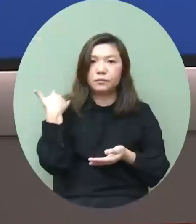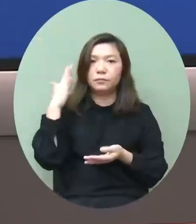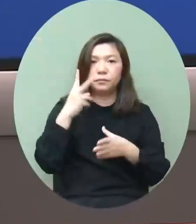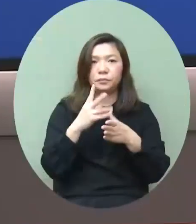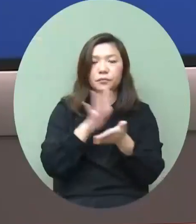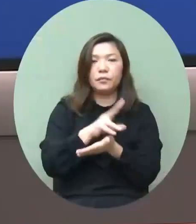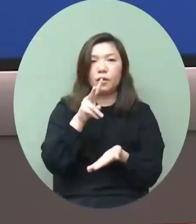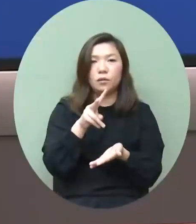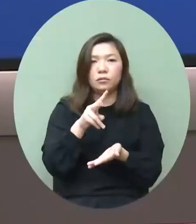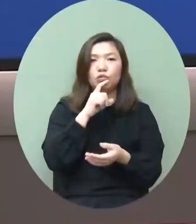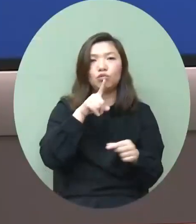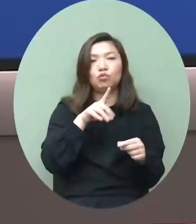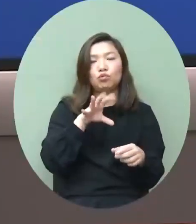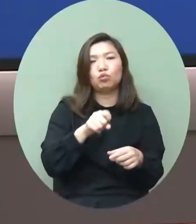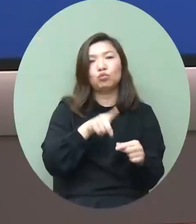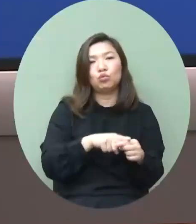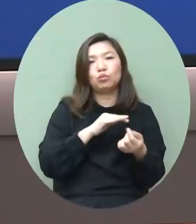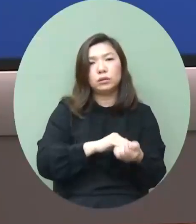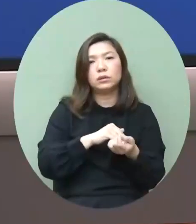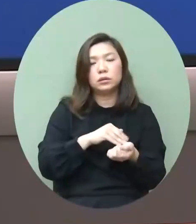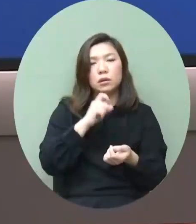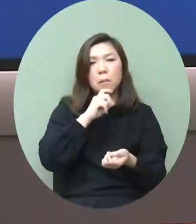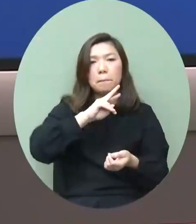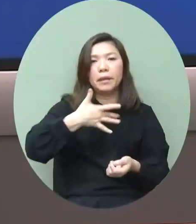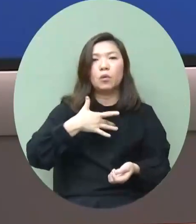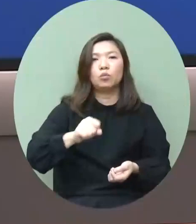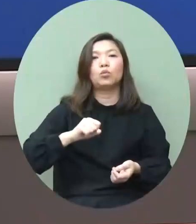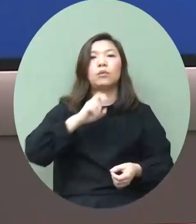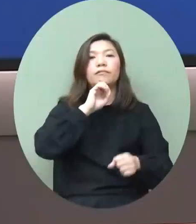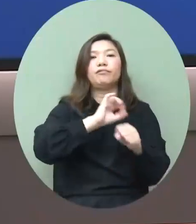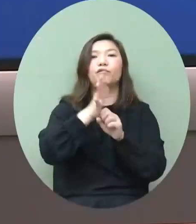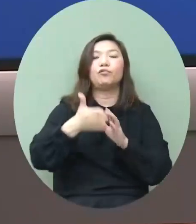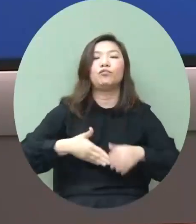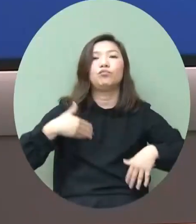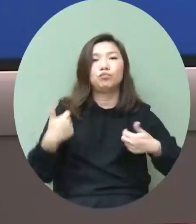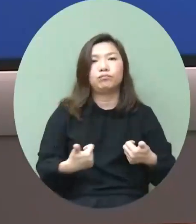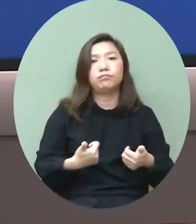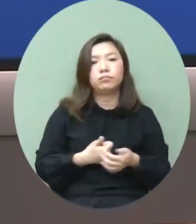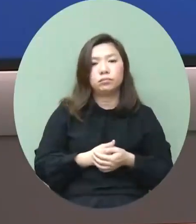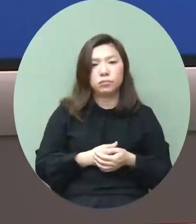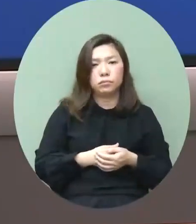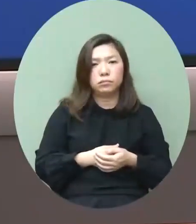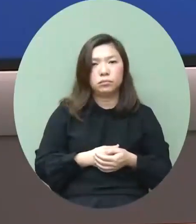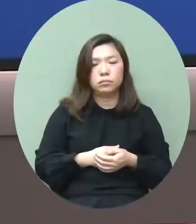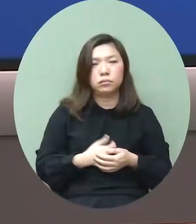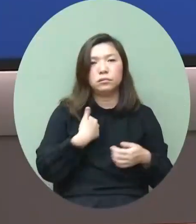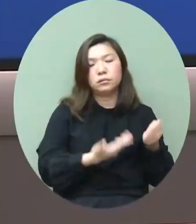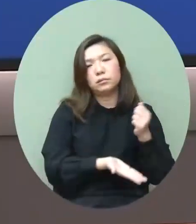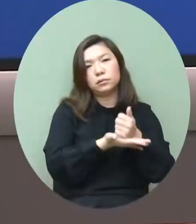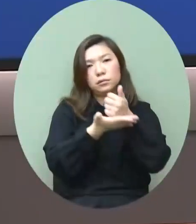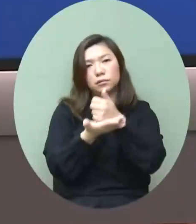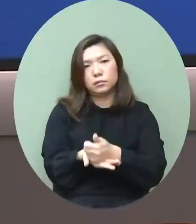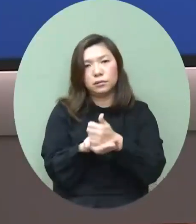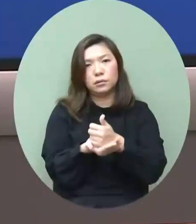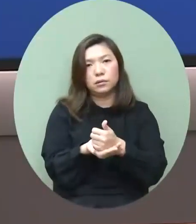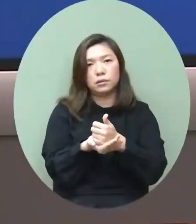effectively through application of Chinese medicine and the experts that we have invited to Hong Kong will certainly give